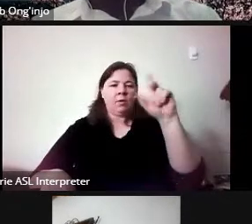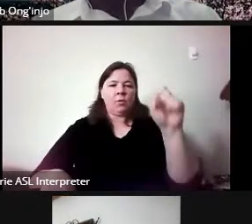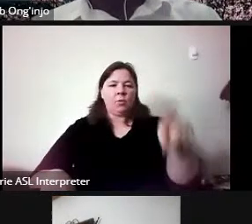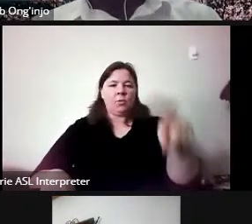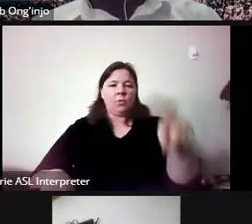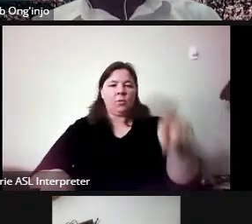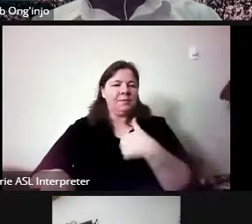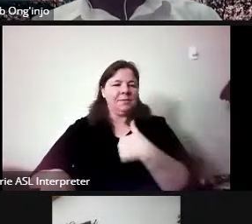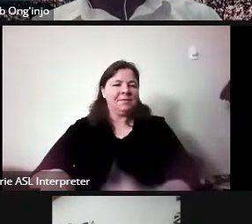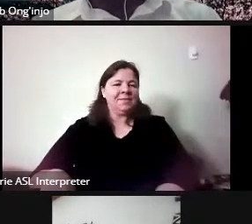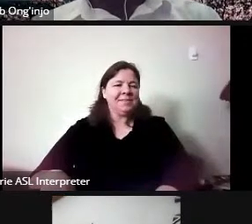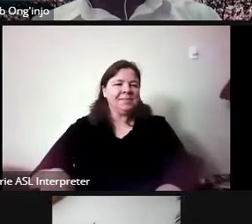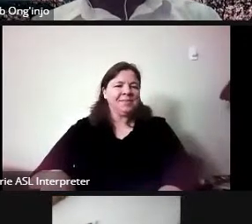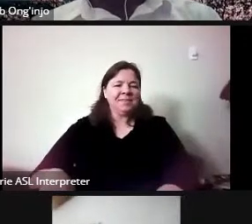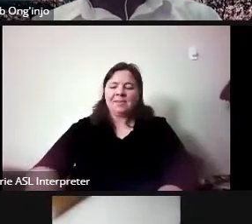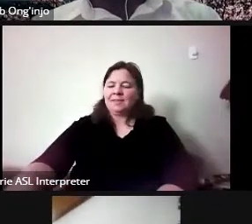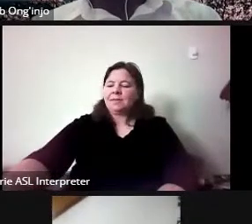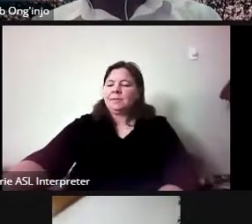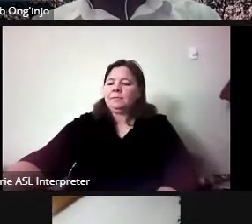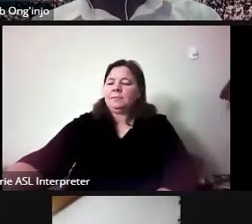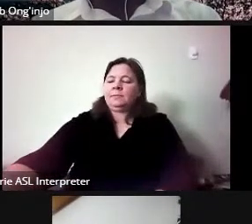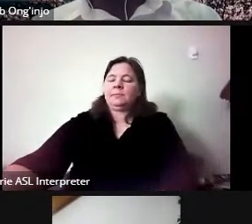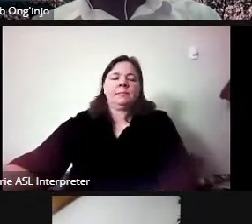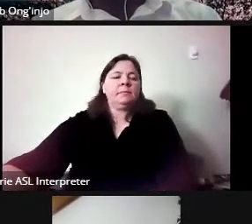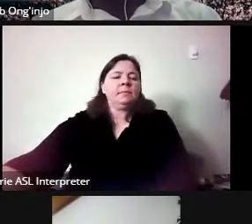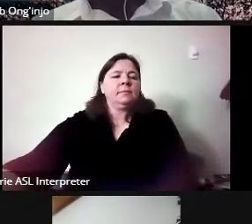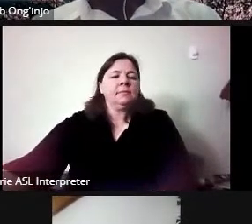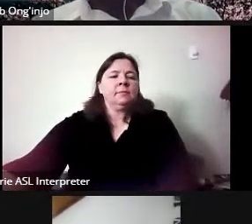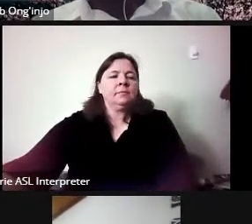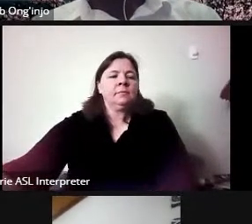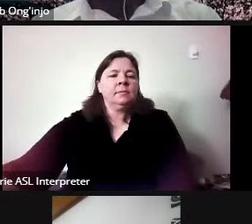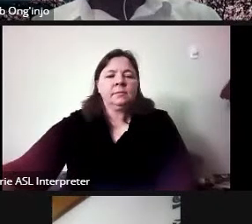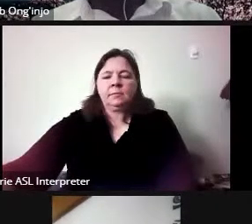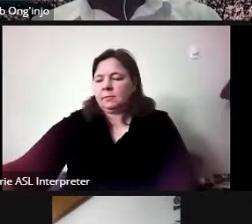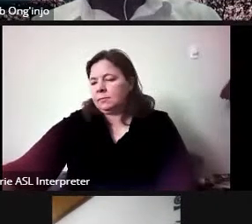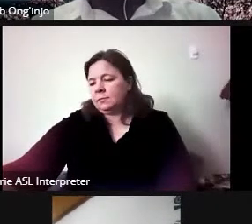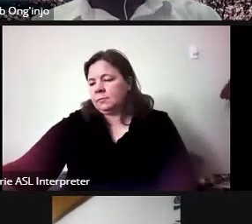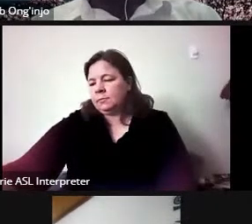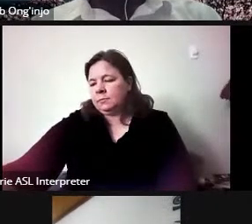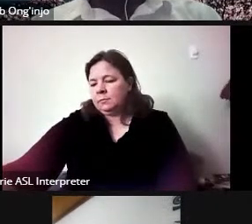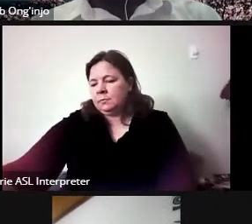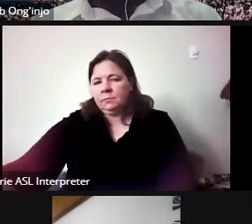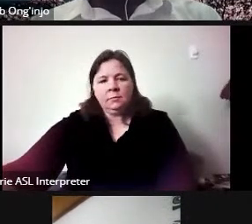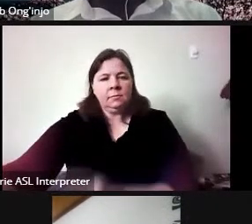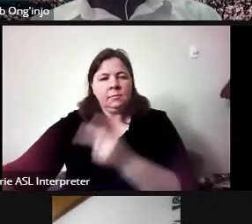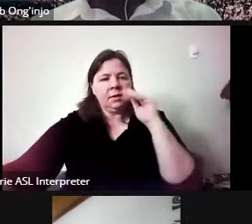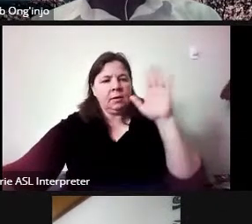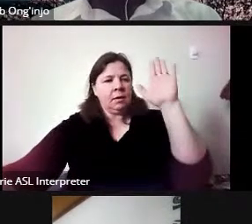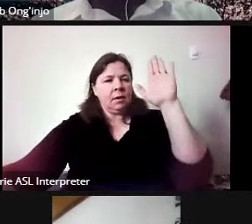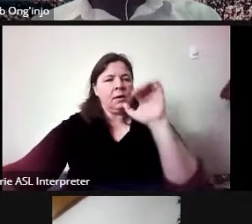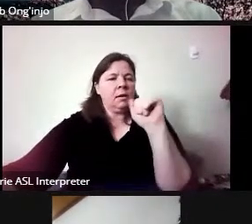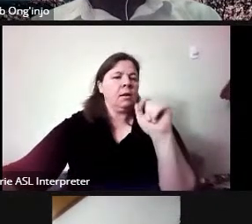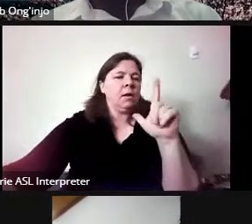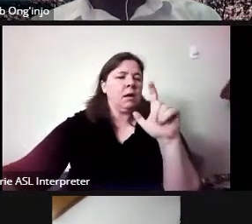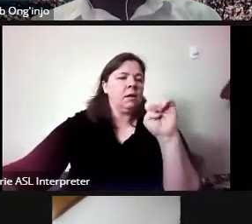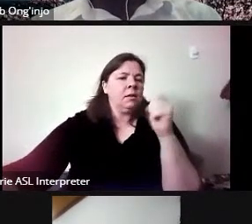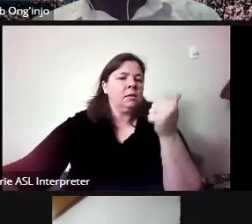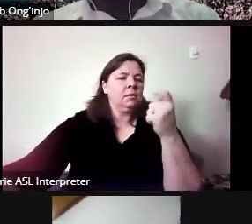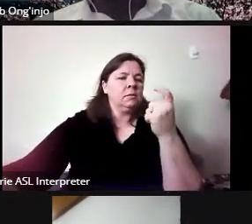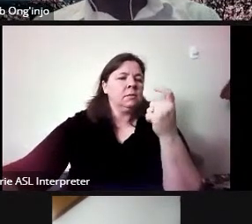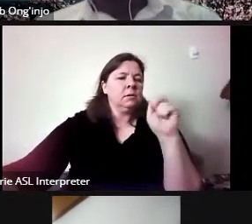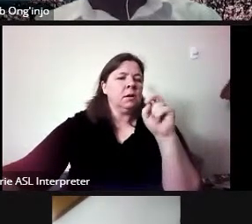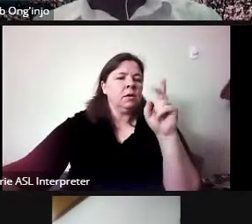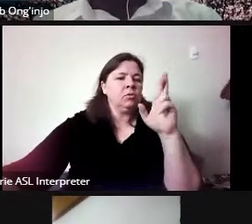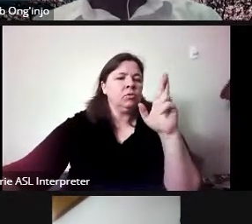question yet. Alexander, did you want to say something? I see your hand is raised. Is there something you wanted to